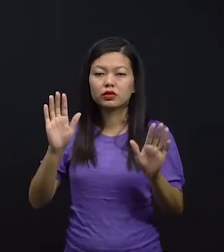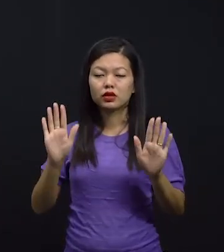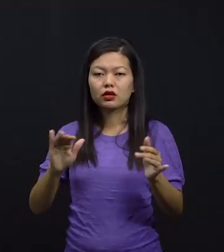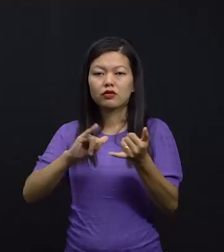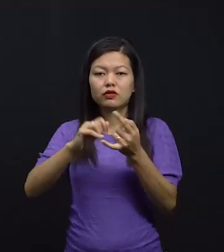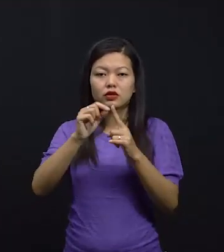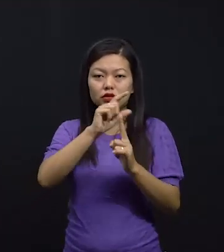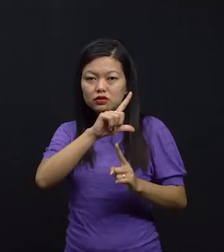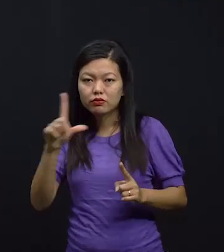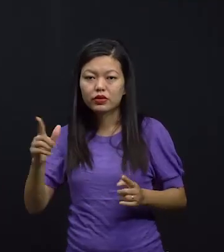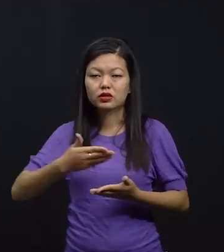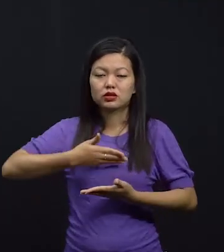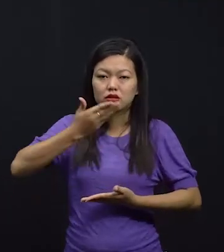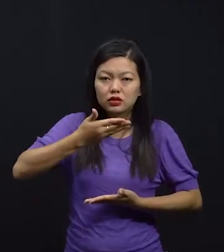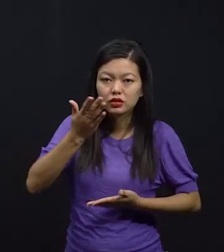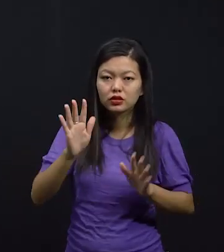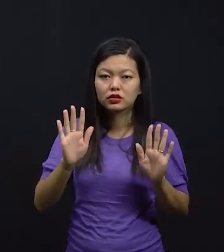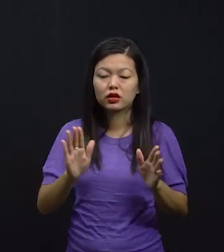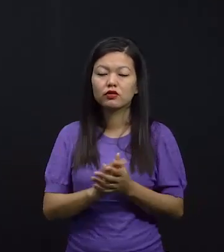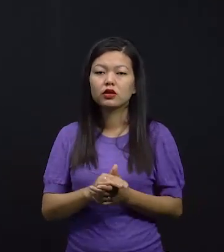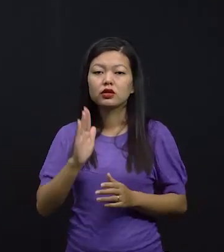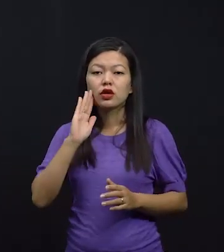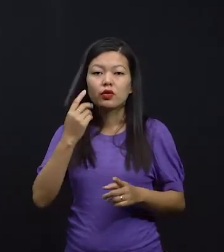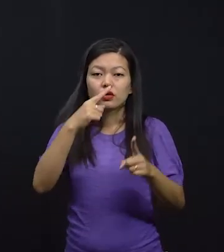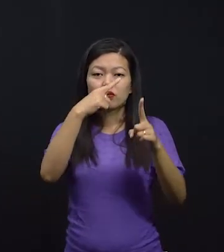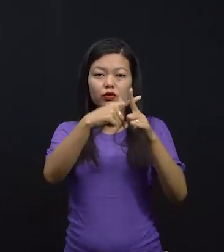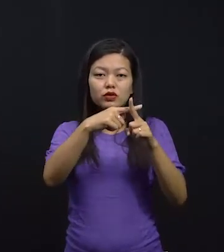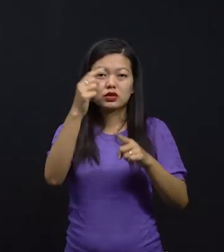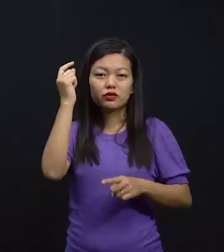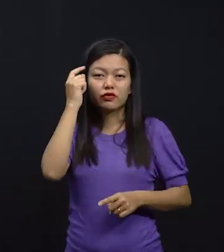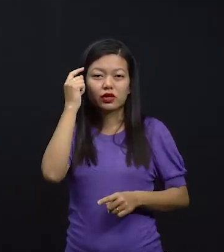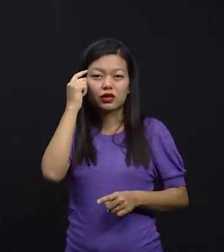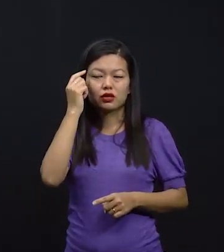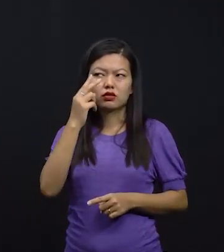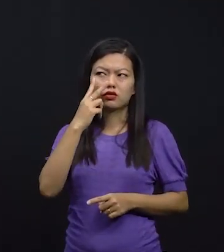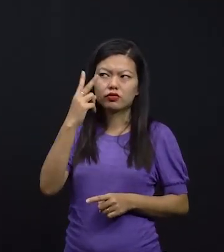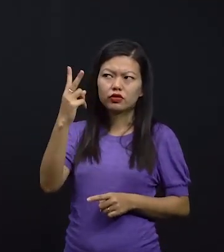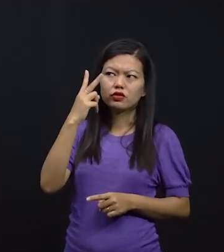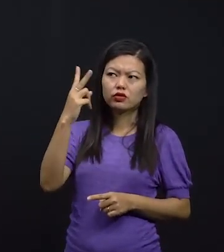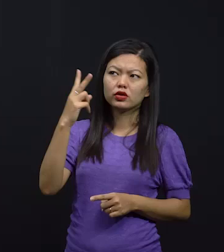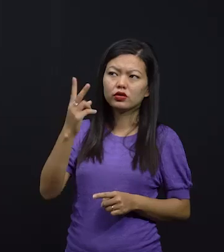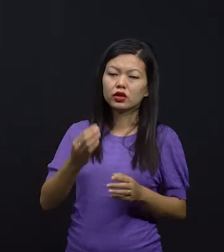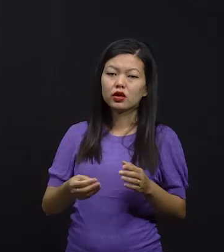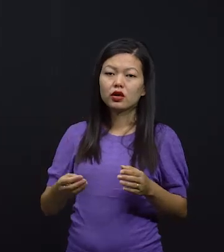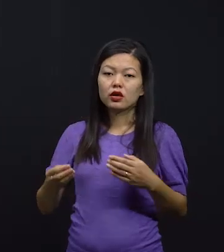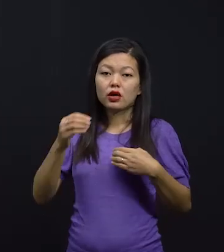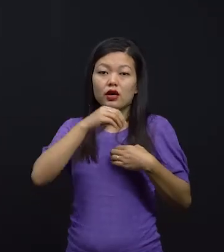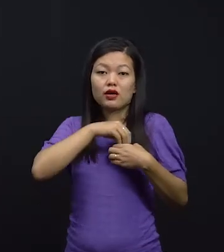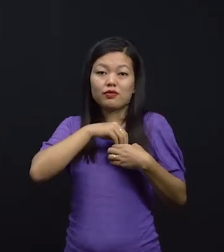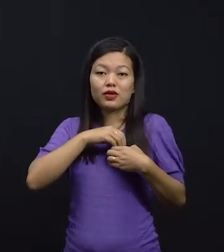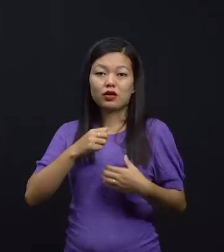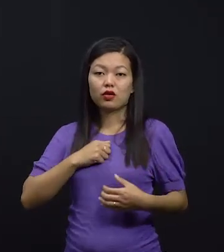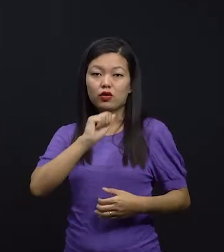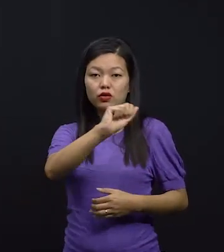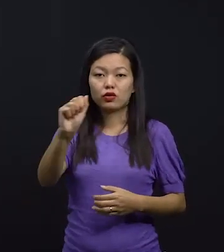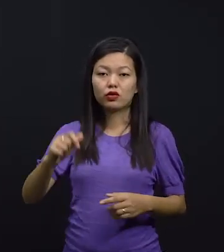special if you look at it from a positive point of view. And this can be applied even in our daily lives. You might be having